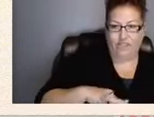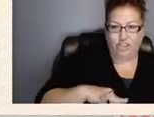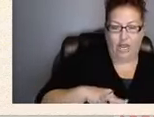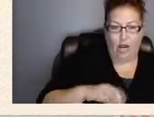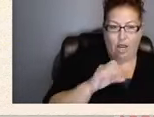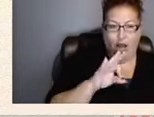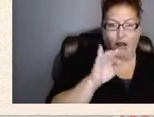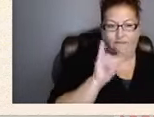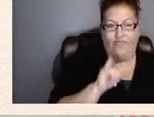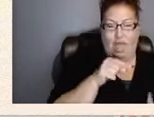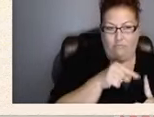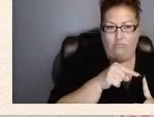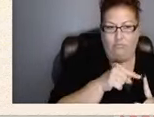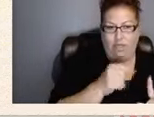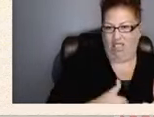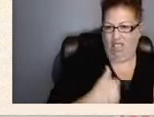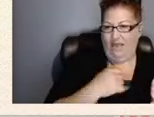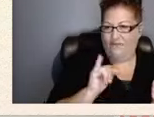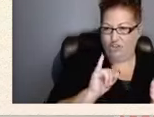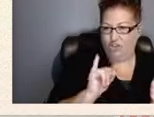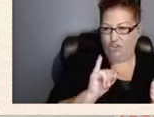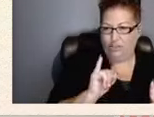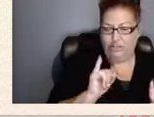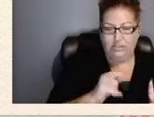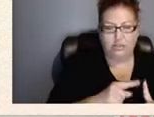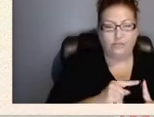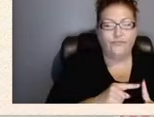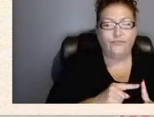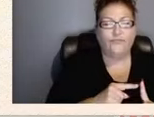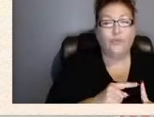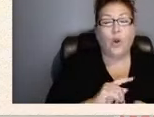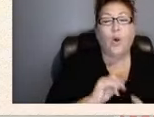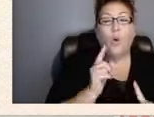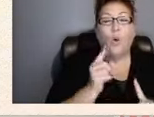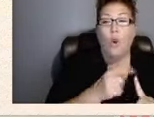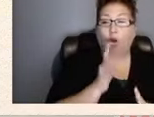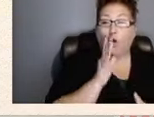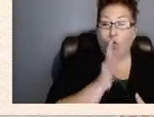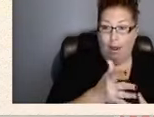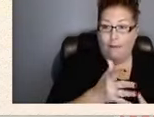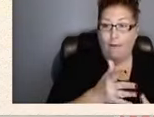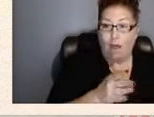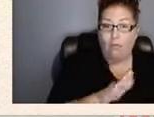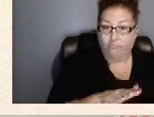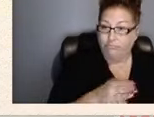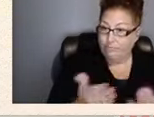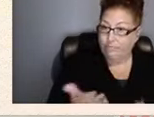the life insurance policy. Well, when grandma passes away,